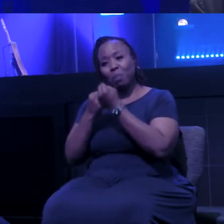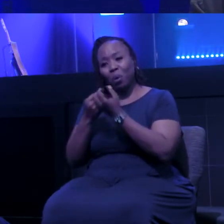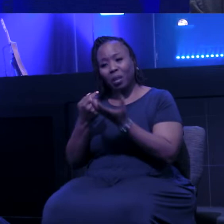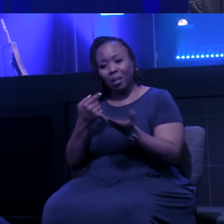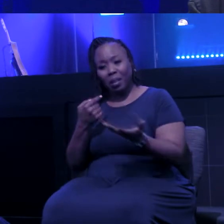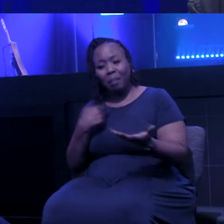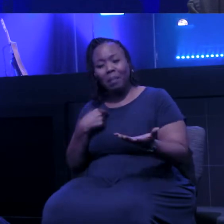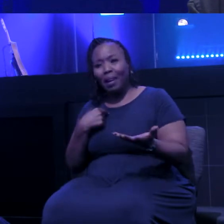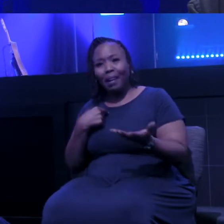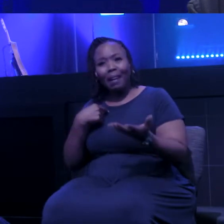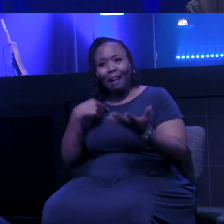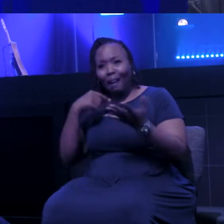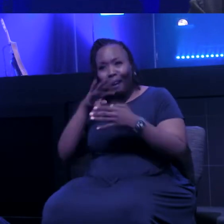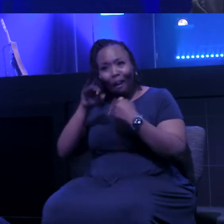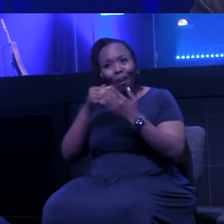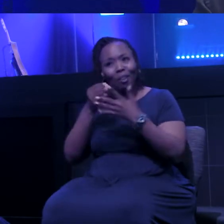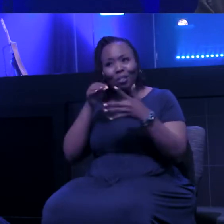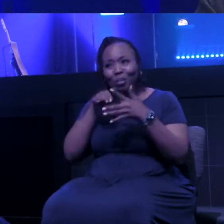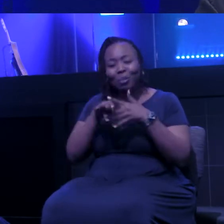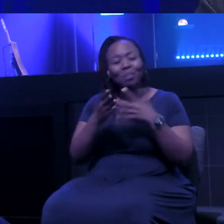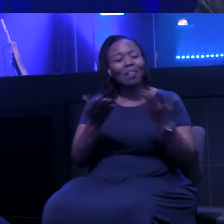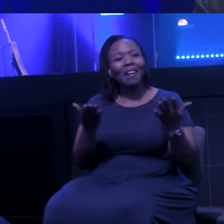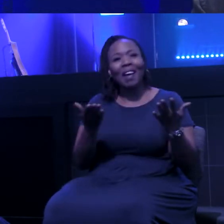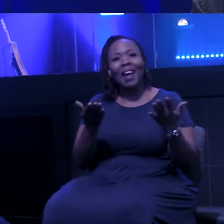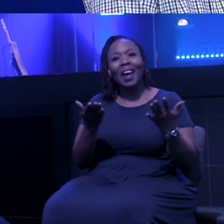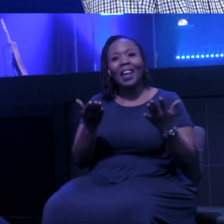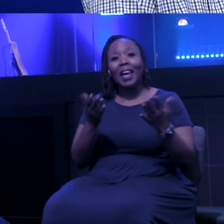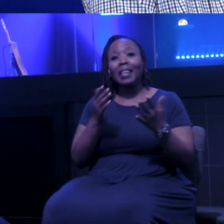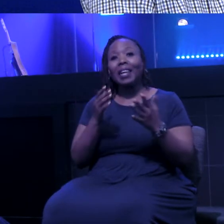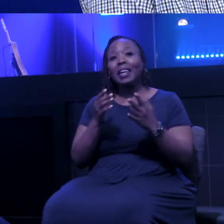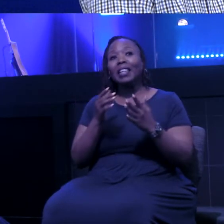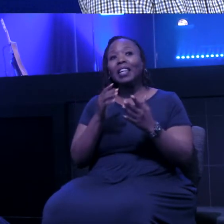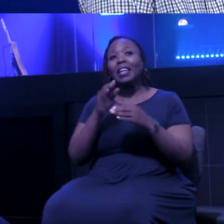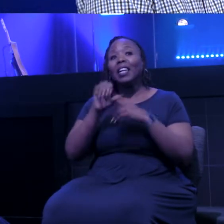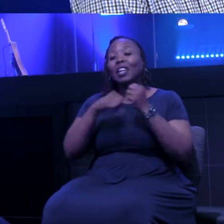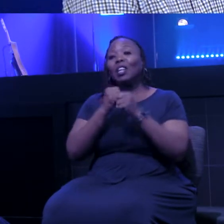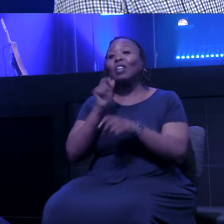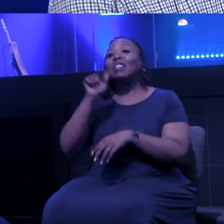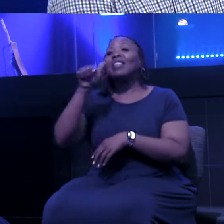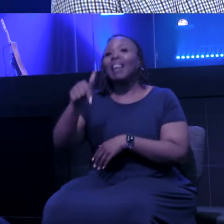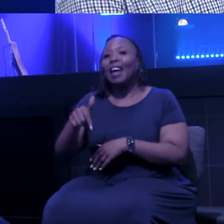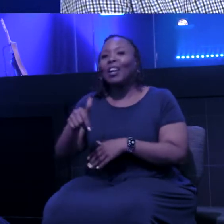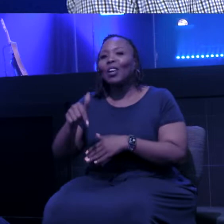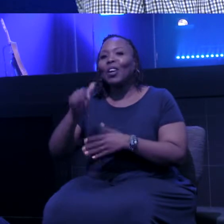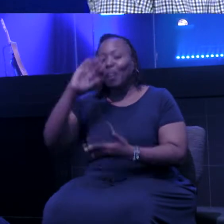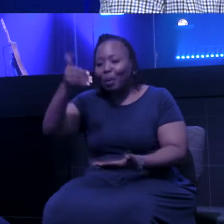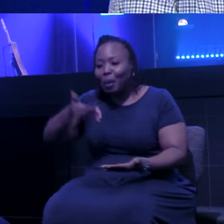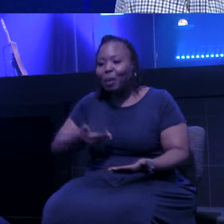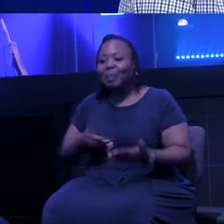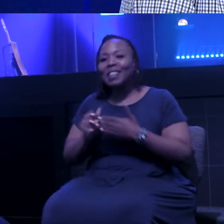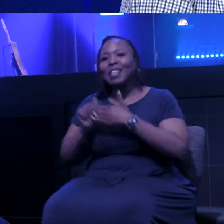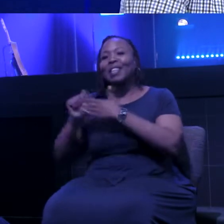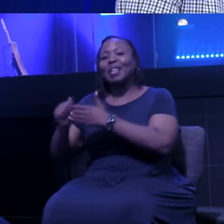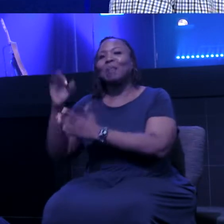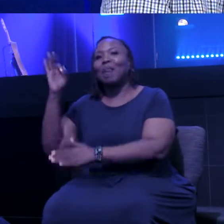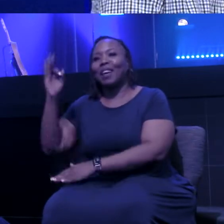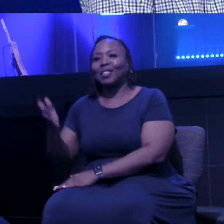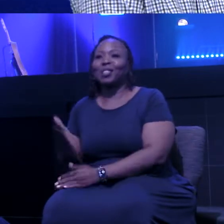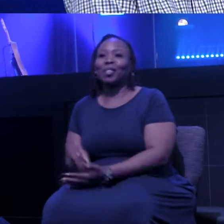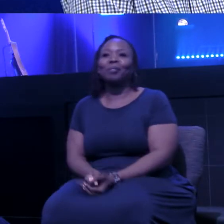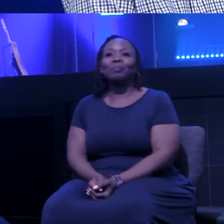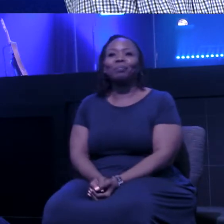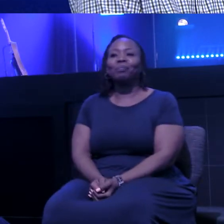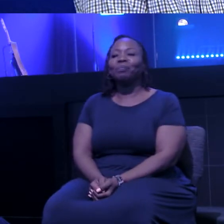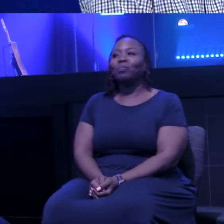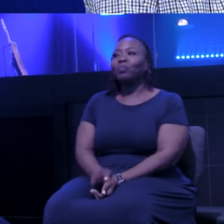Years later, they would welcome me as their lead pastor. Yeah, and you served. Yeah, as their lead pastor. That was so awesome.